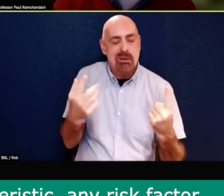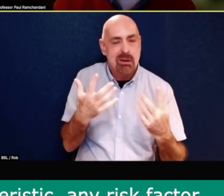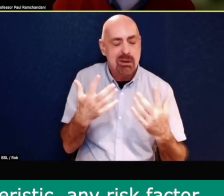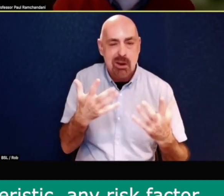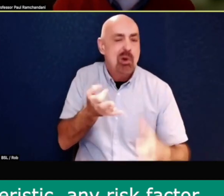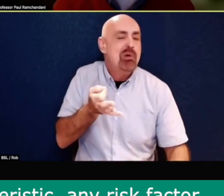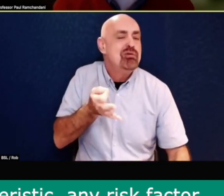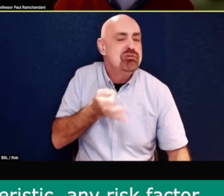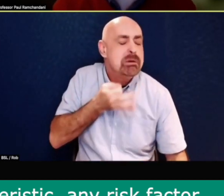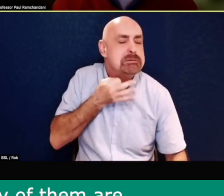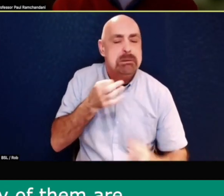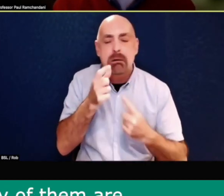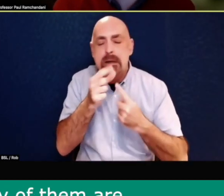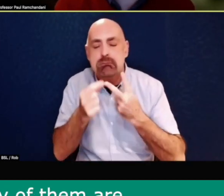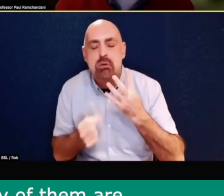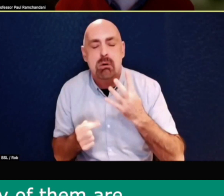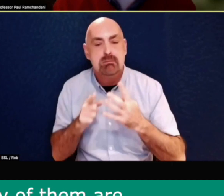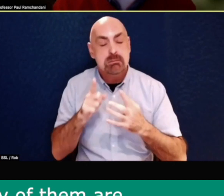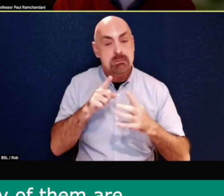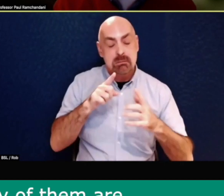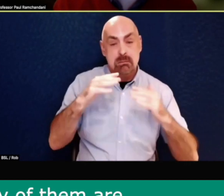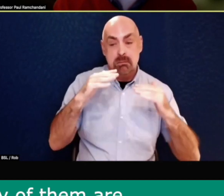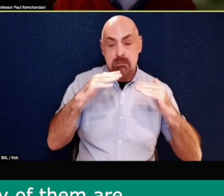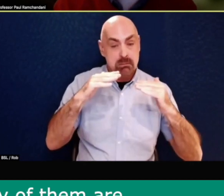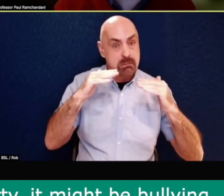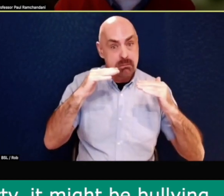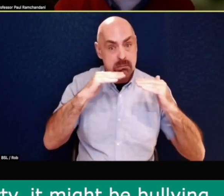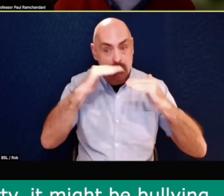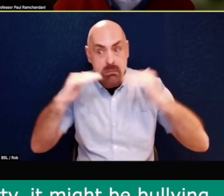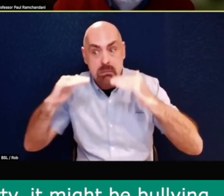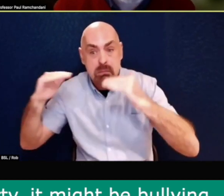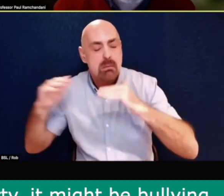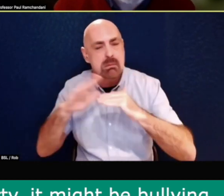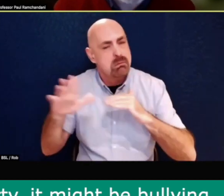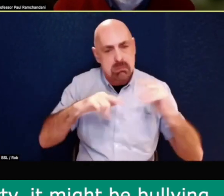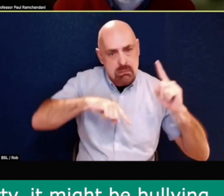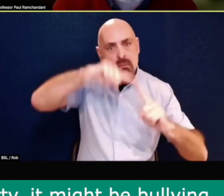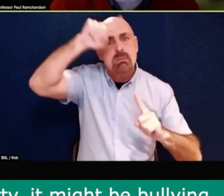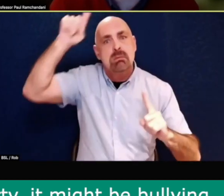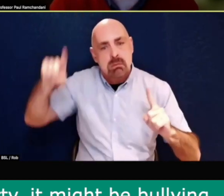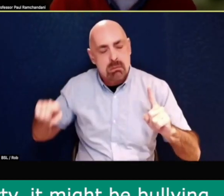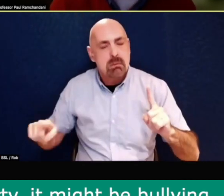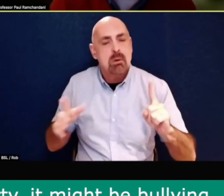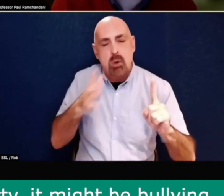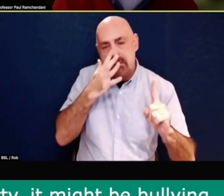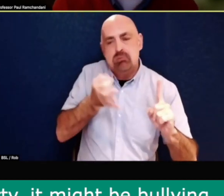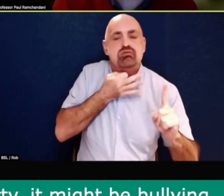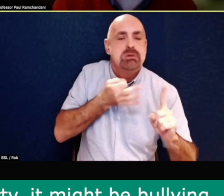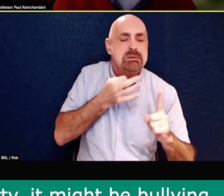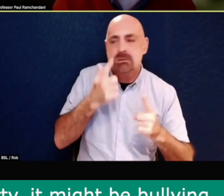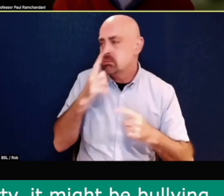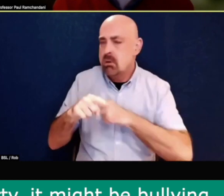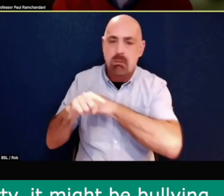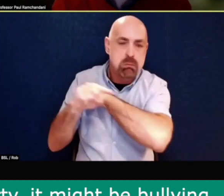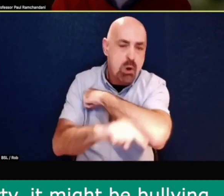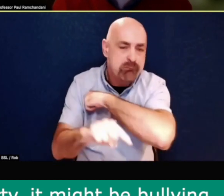risk factor that we might like to think about. They're not all distributed normally, but many of them are. So if we just think about risk factor, it might be poverty, it